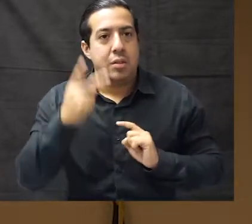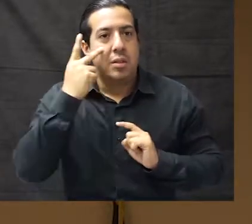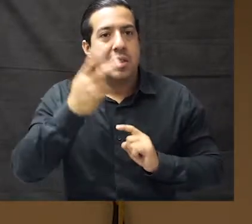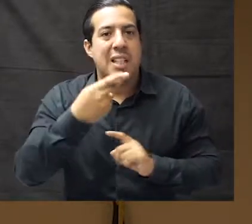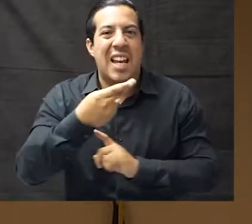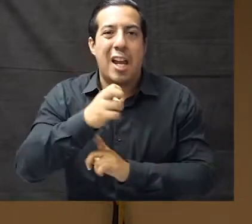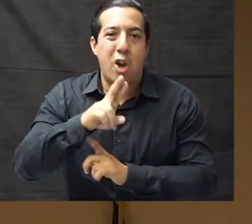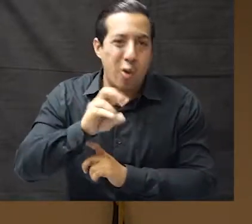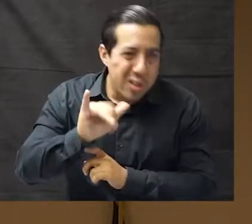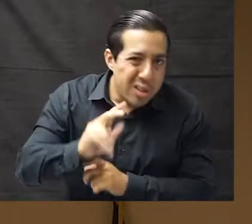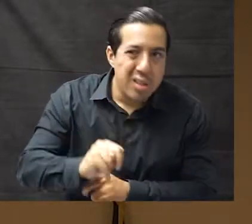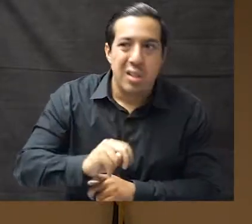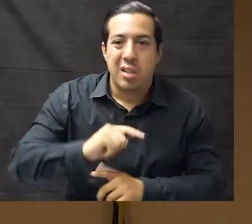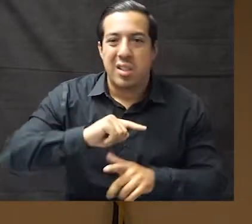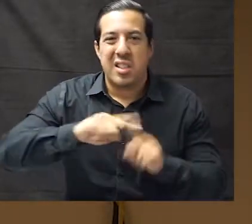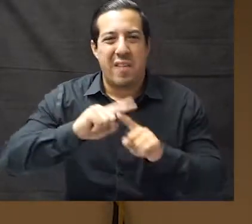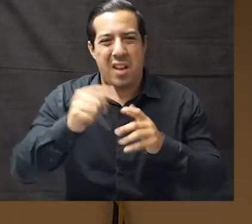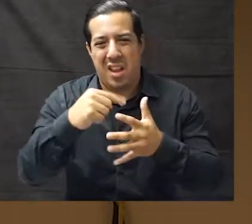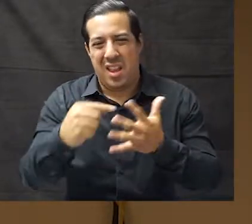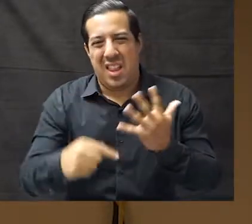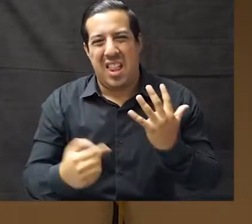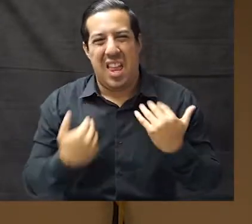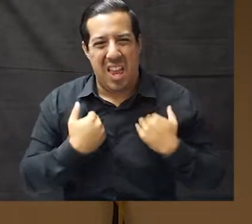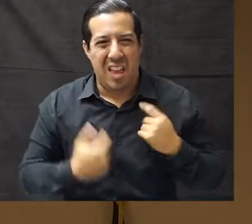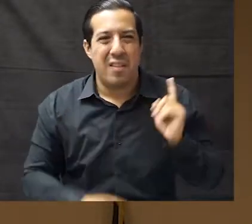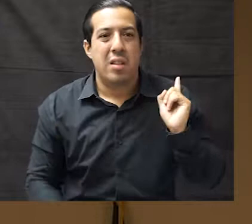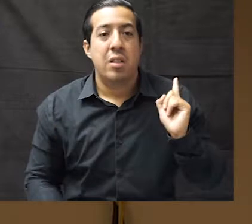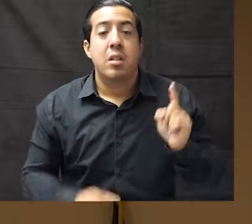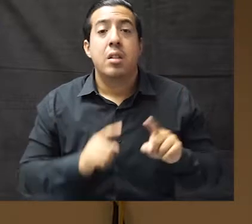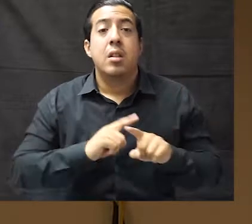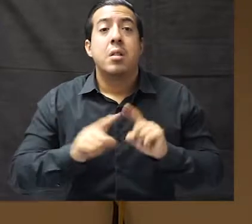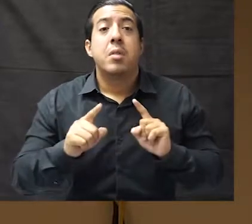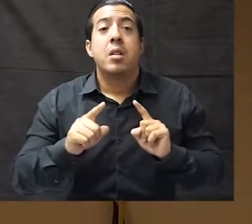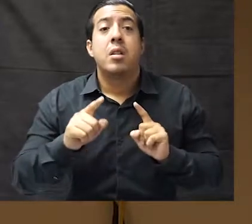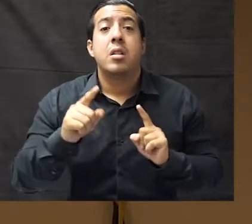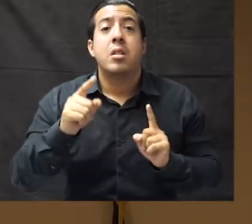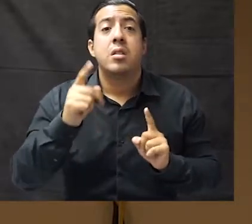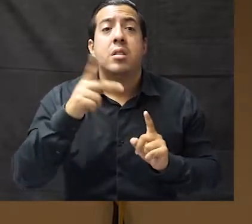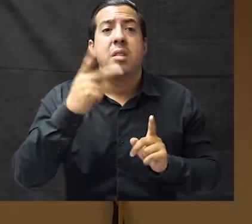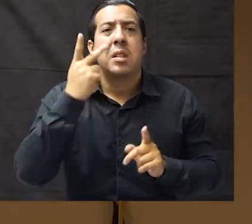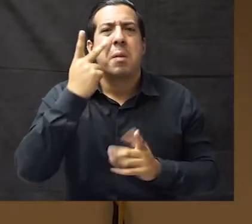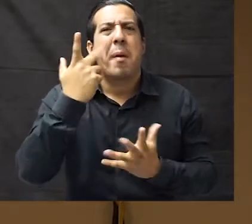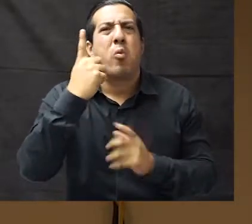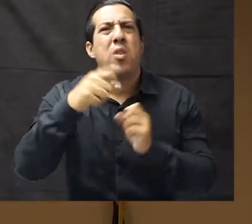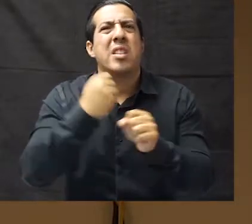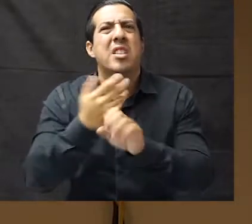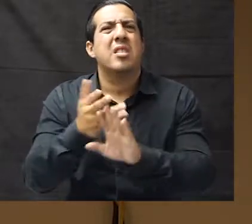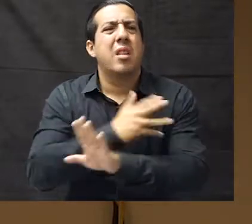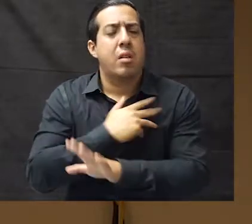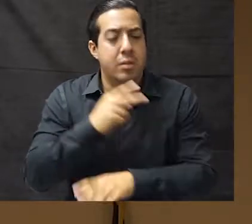little baggie had 80 milligrams of carfentanil in it. 80 milligrams of carfentanil is 4,000 lethal doses.